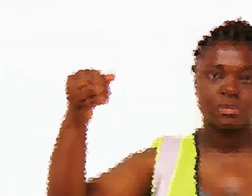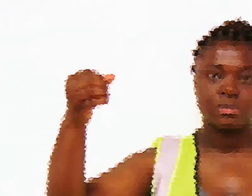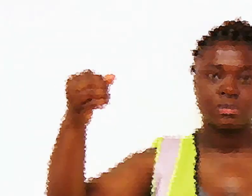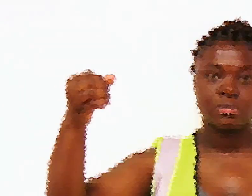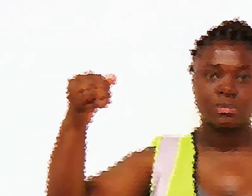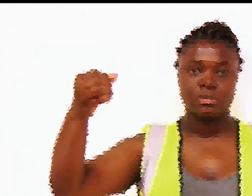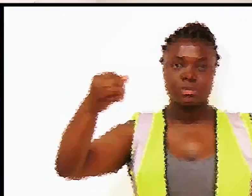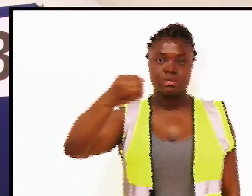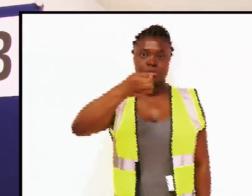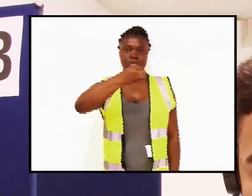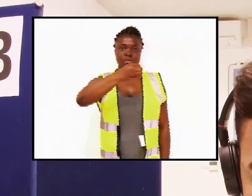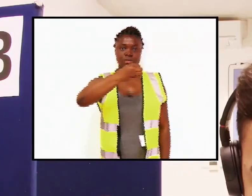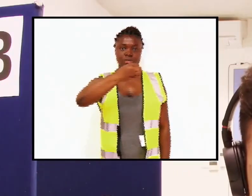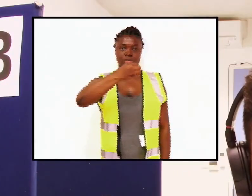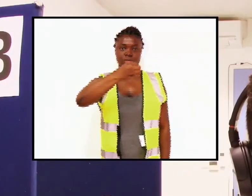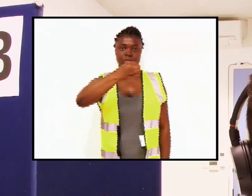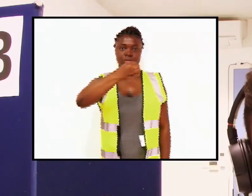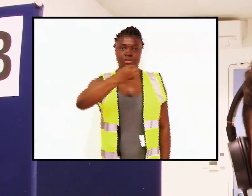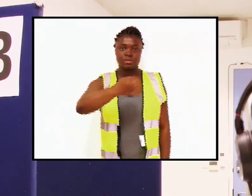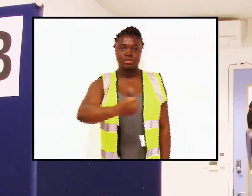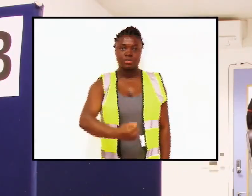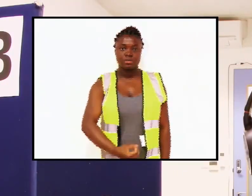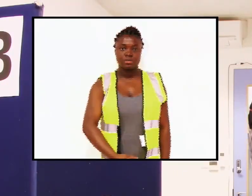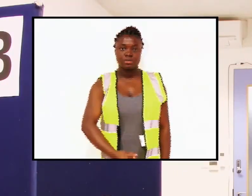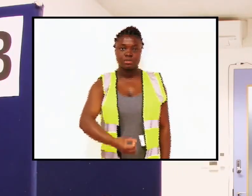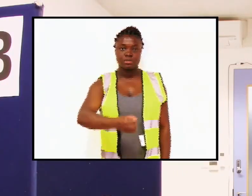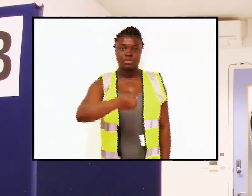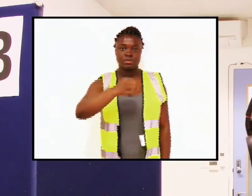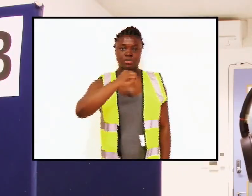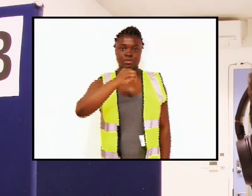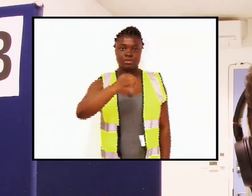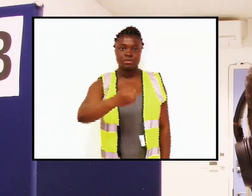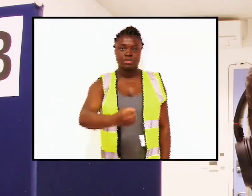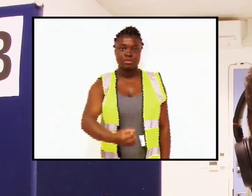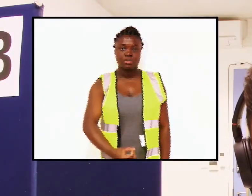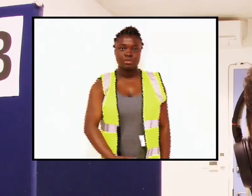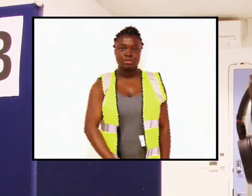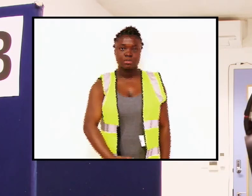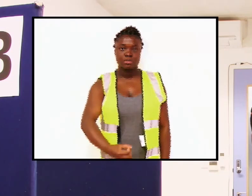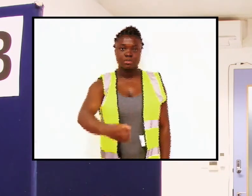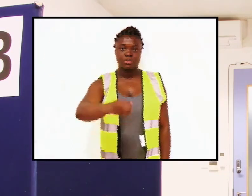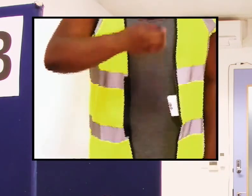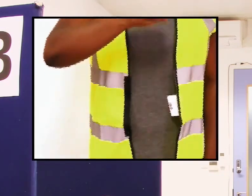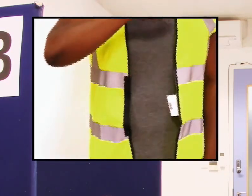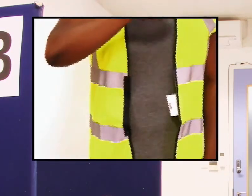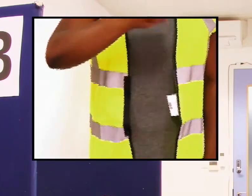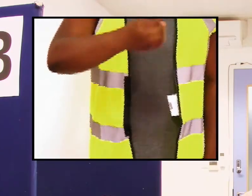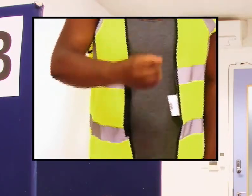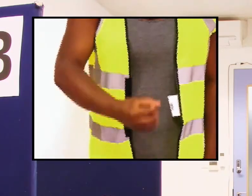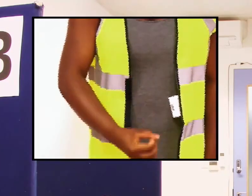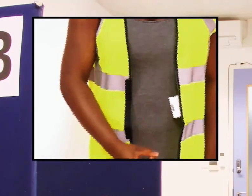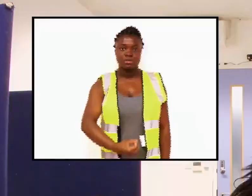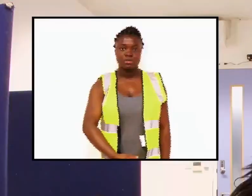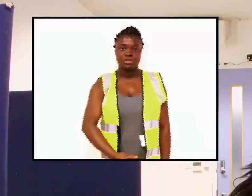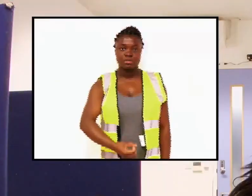Airlift required. With your right hand, grasp an imagined thick air harness. Raise your lower arm as though